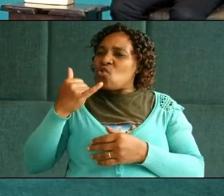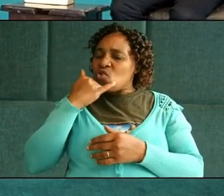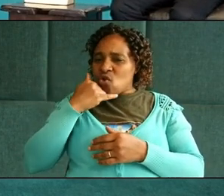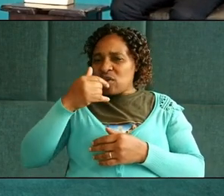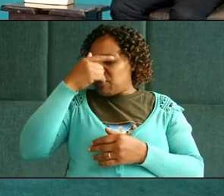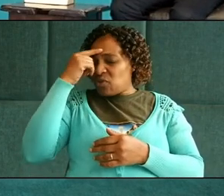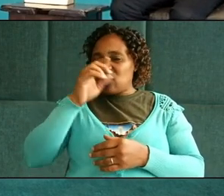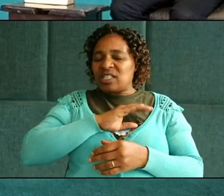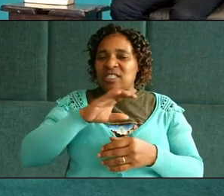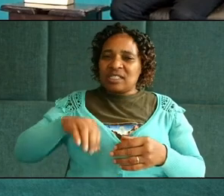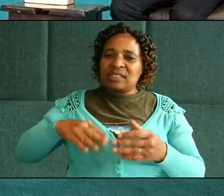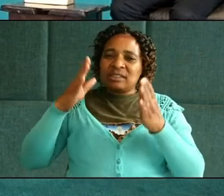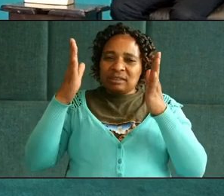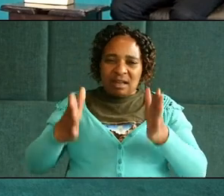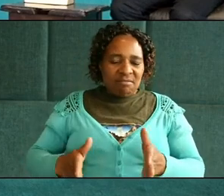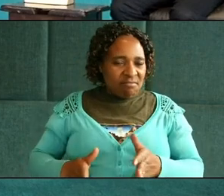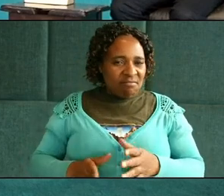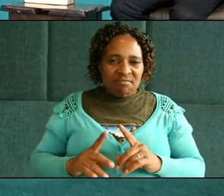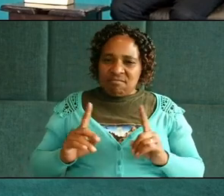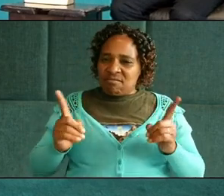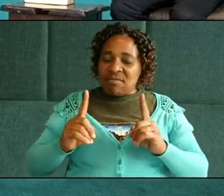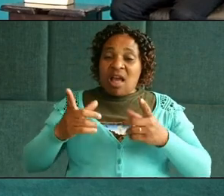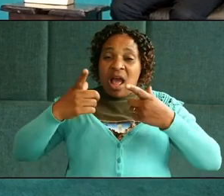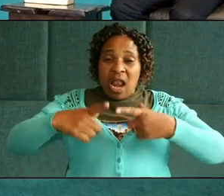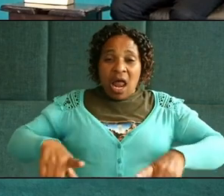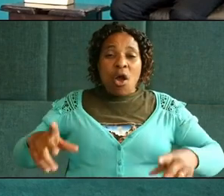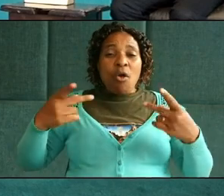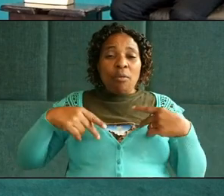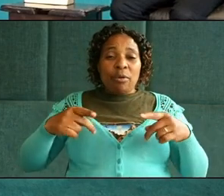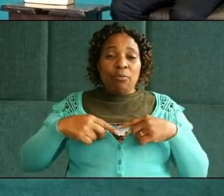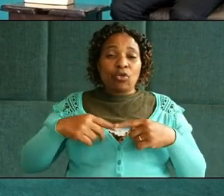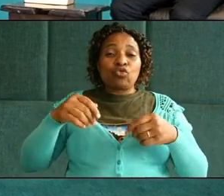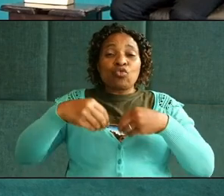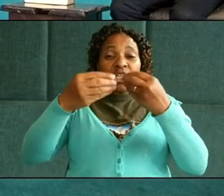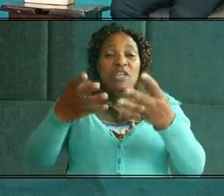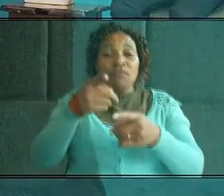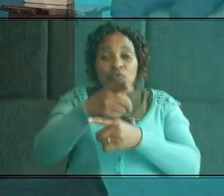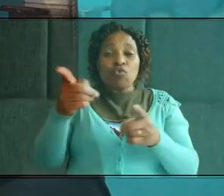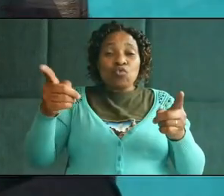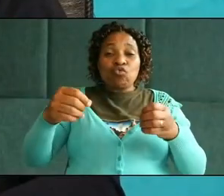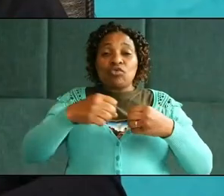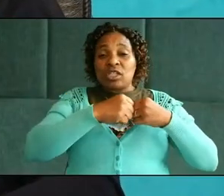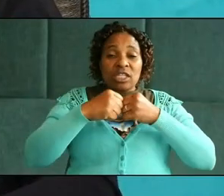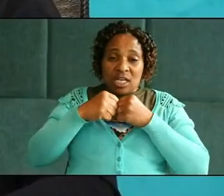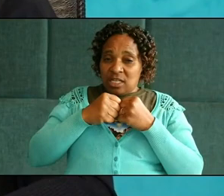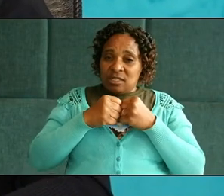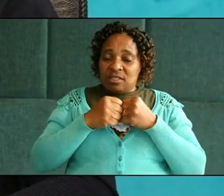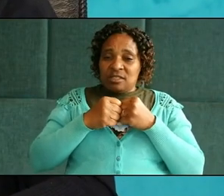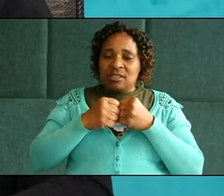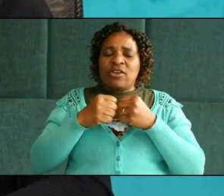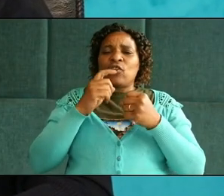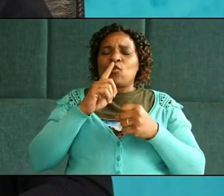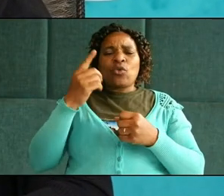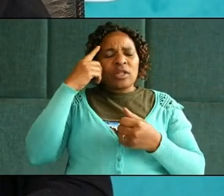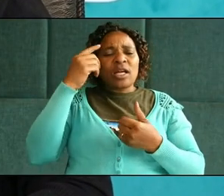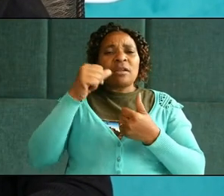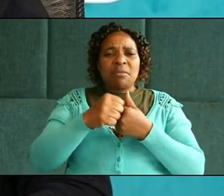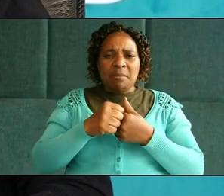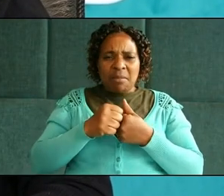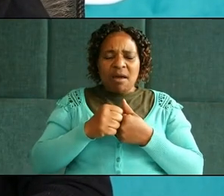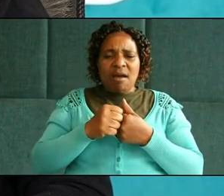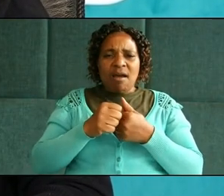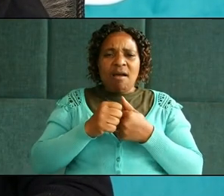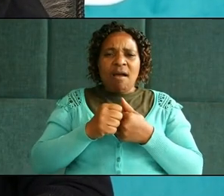because you're Christian, just allow people to trample upon you. And that also reminds me of a quote